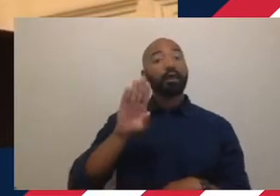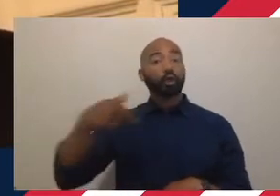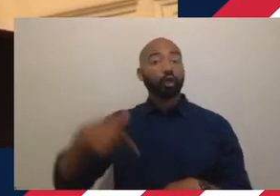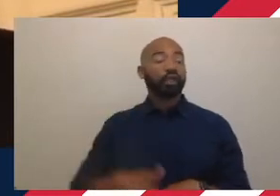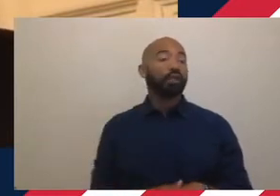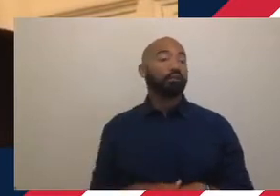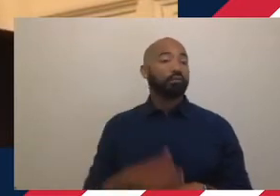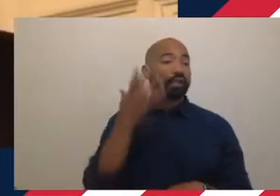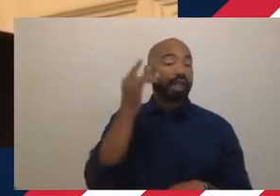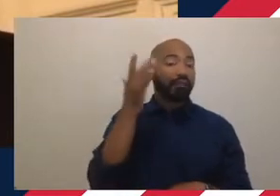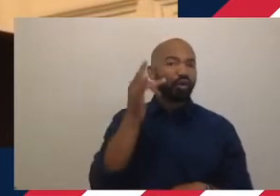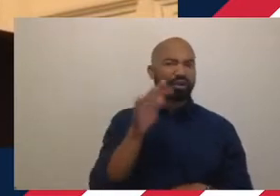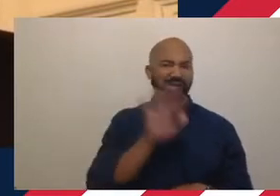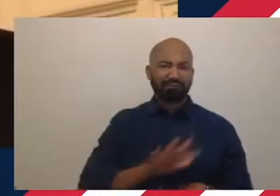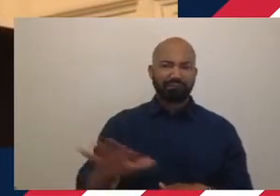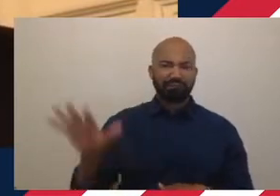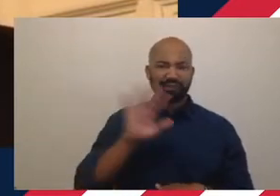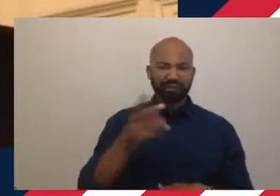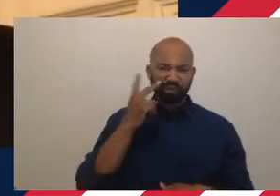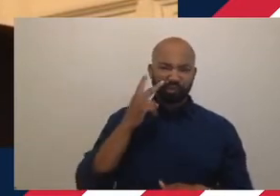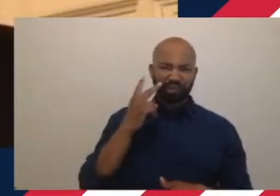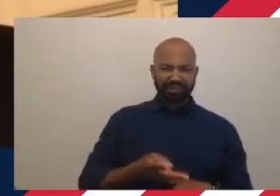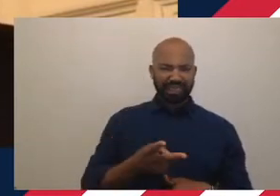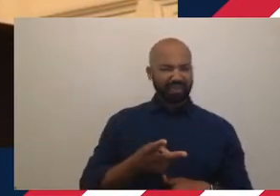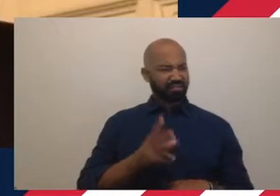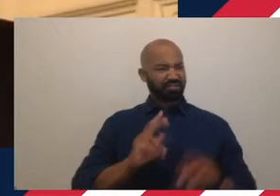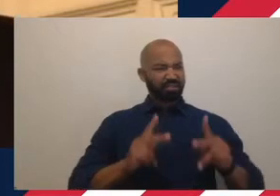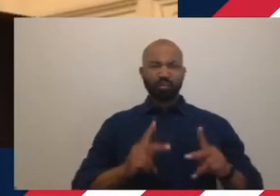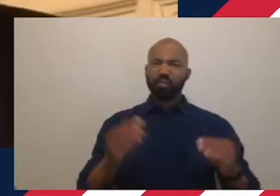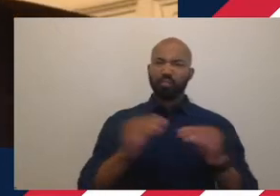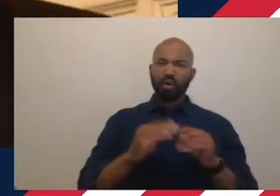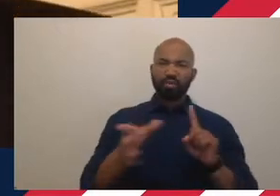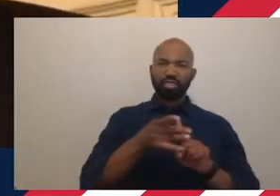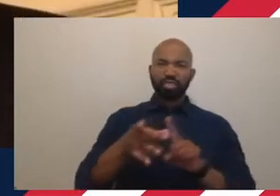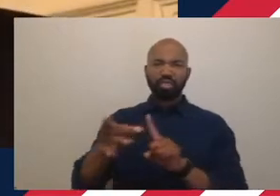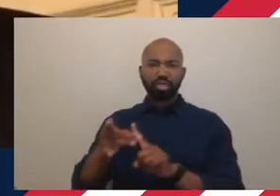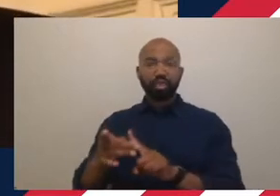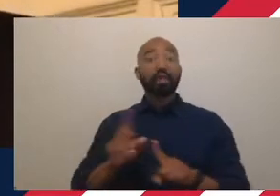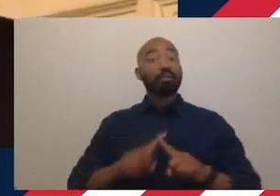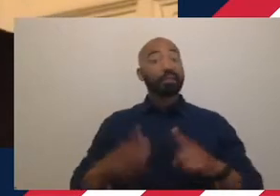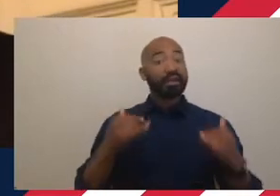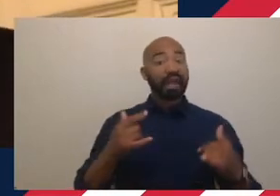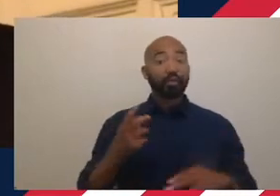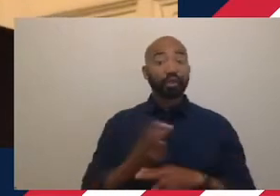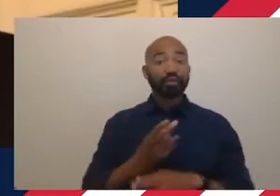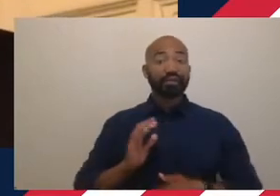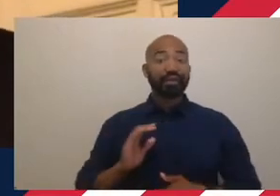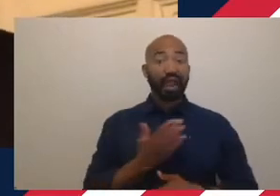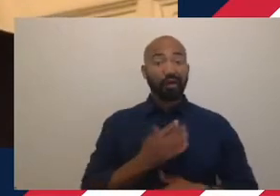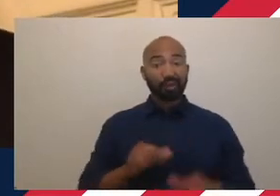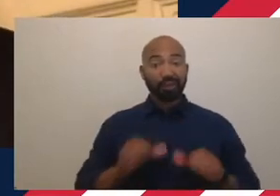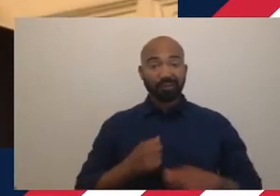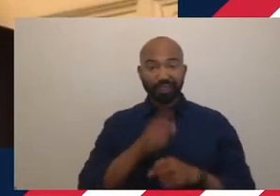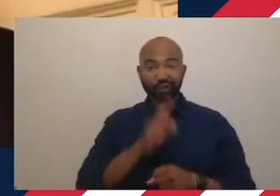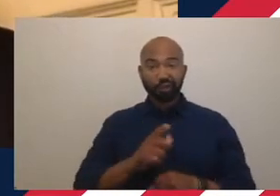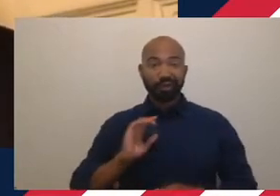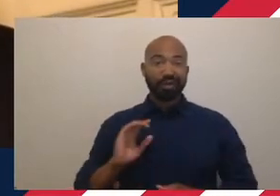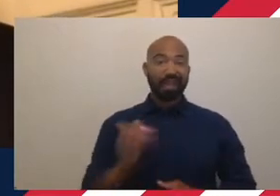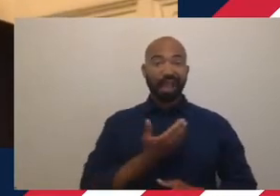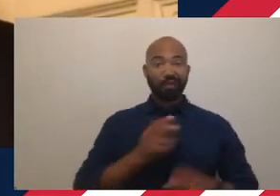we are utilizing our own sovereign ability to help keep our Navajo people